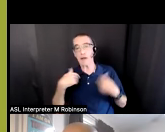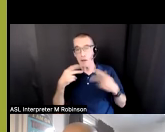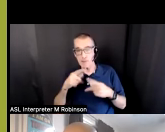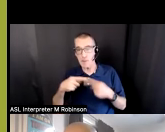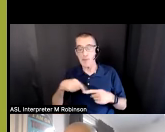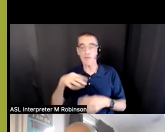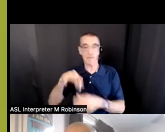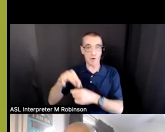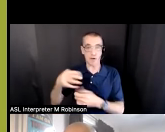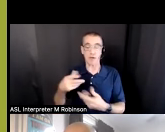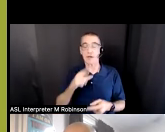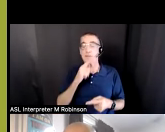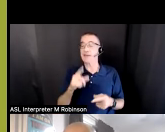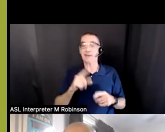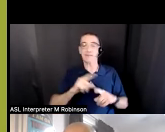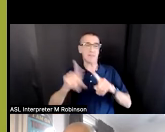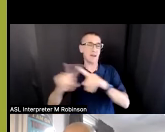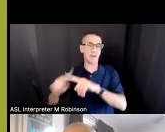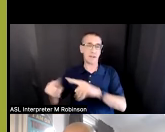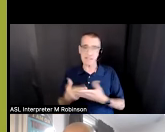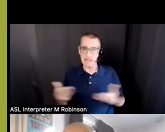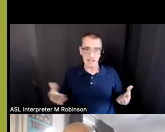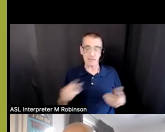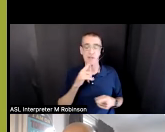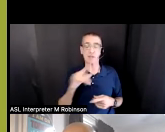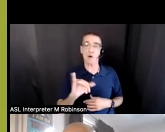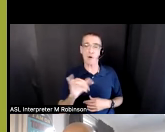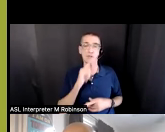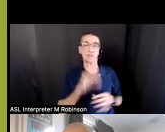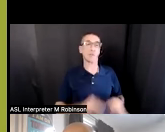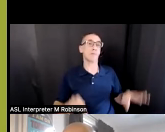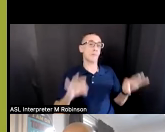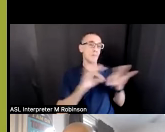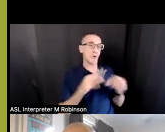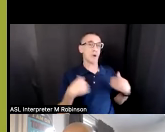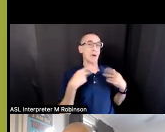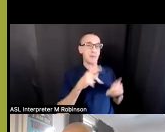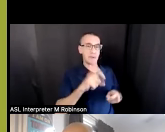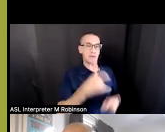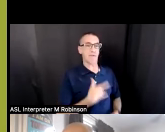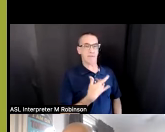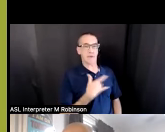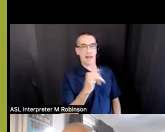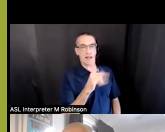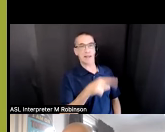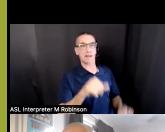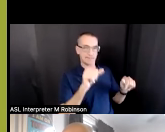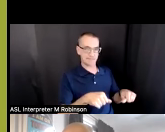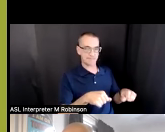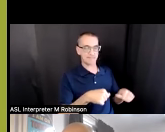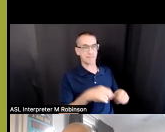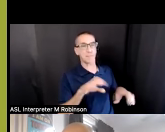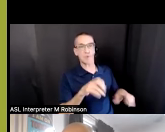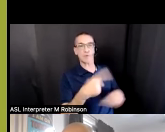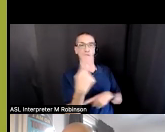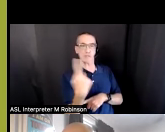voting. It can be various different things, but it's also important. Young people need to feel like they're able to do